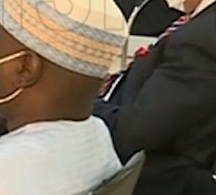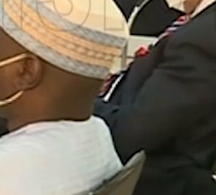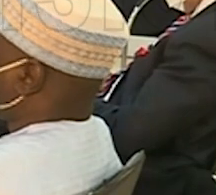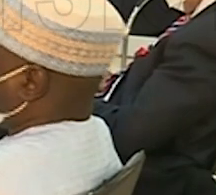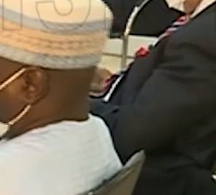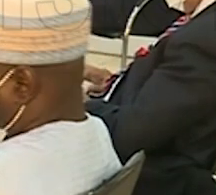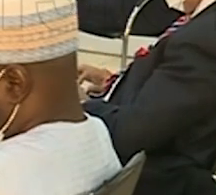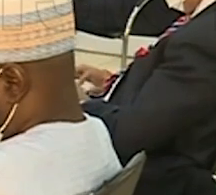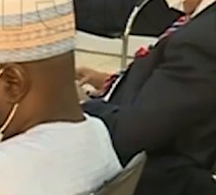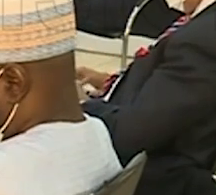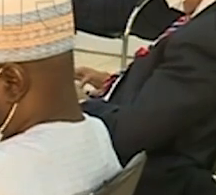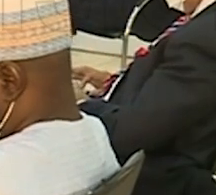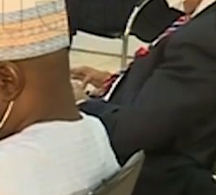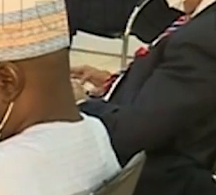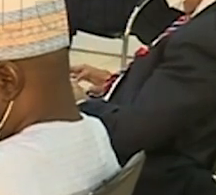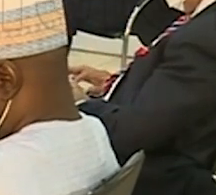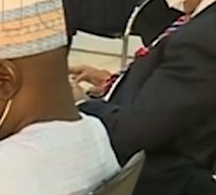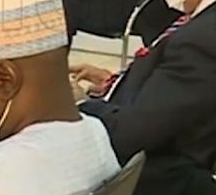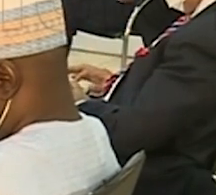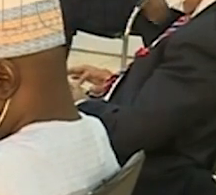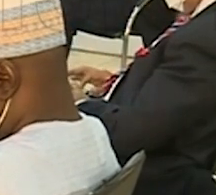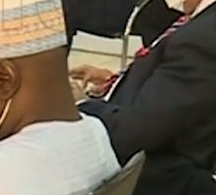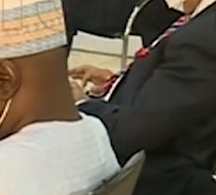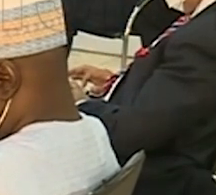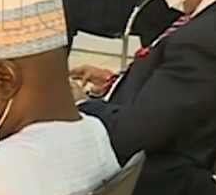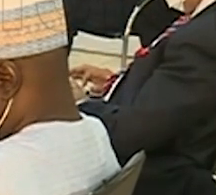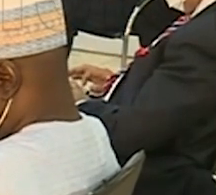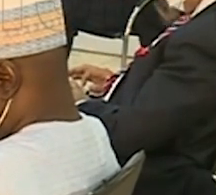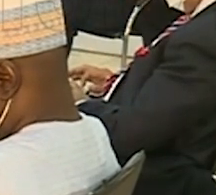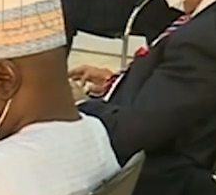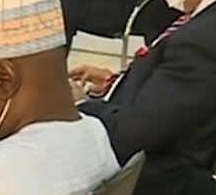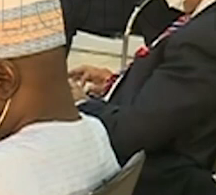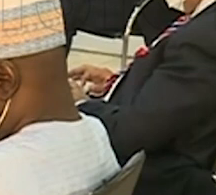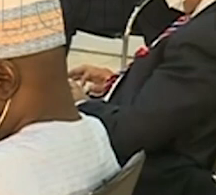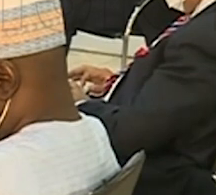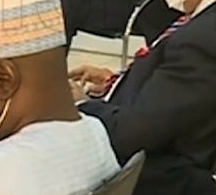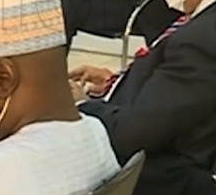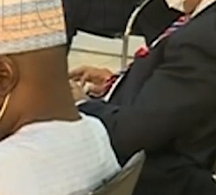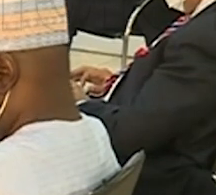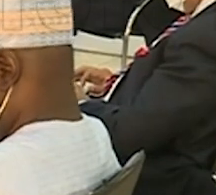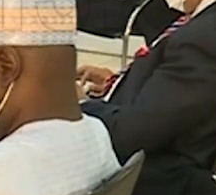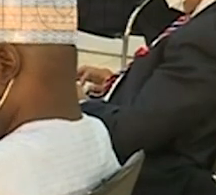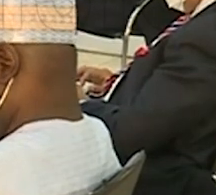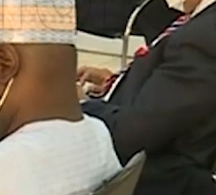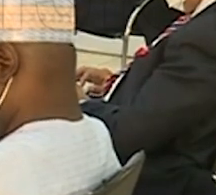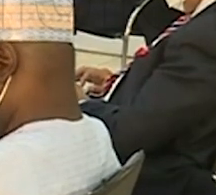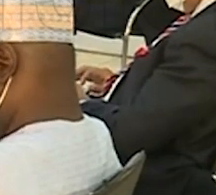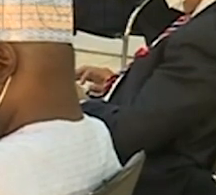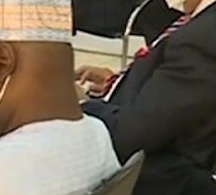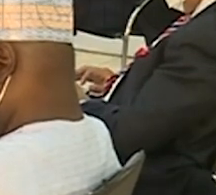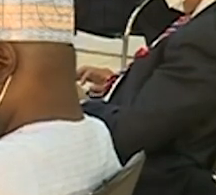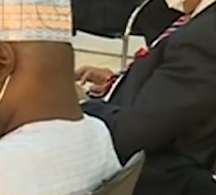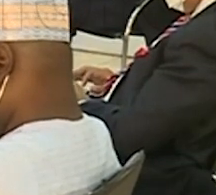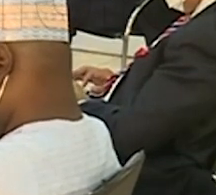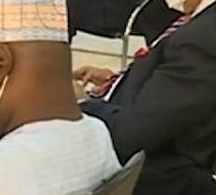Thank you. The chairman of the Presidential Task Force on COVID-19